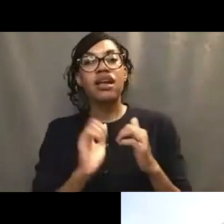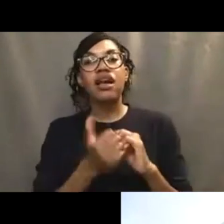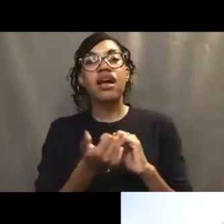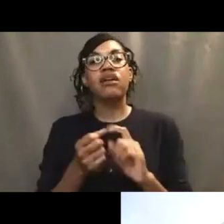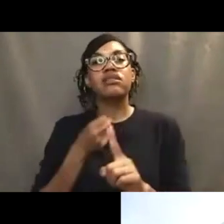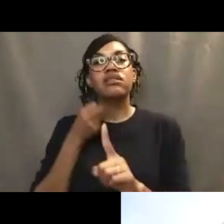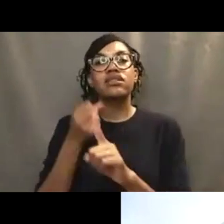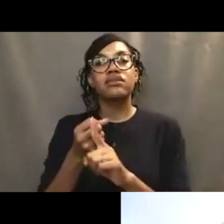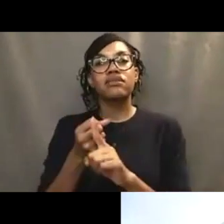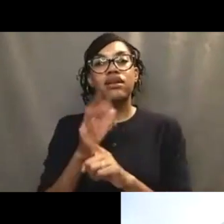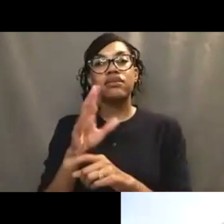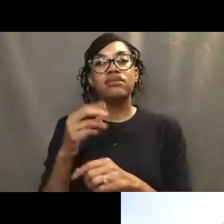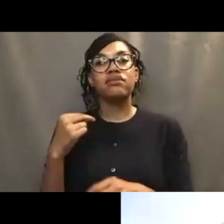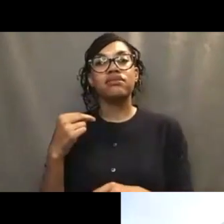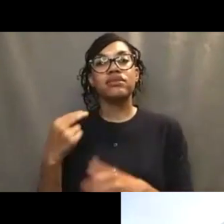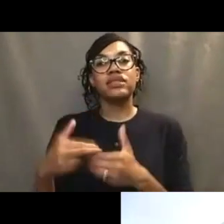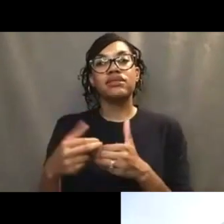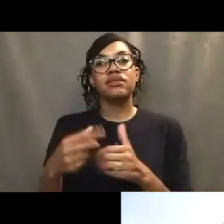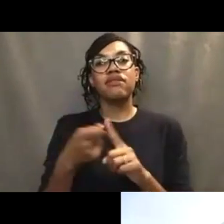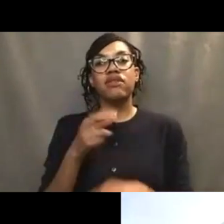file?